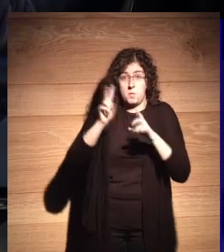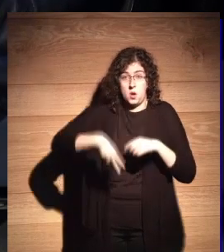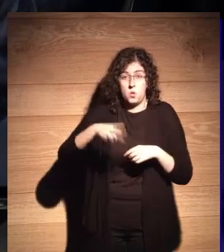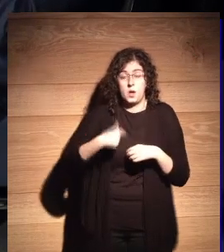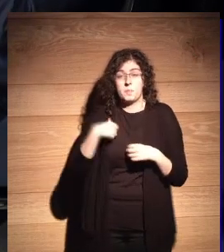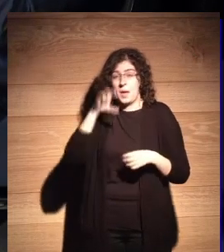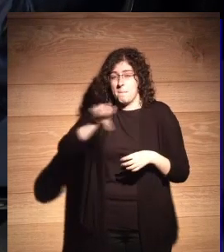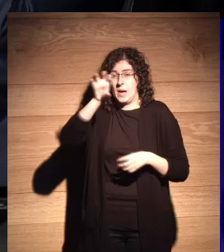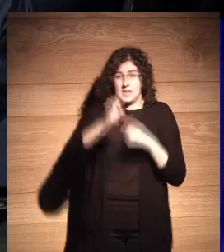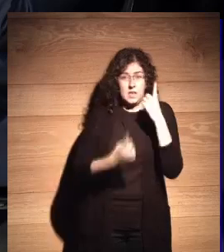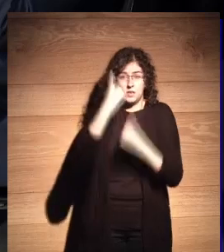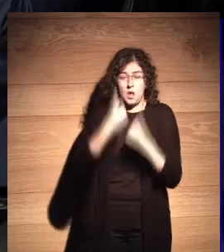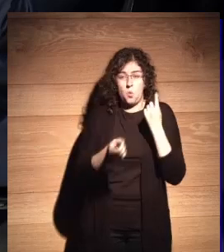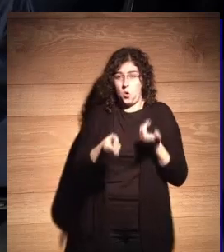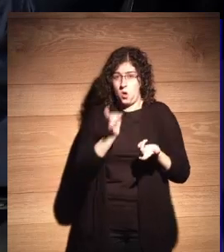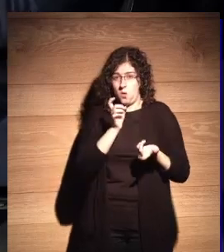those countries.